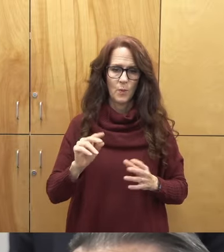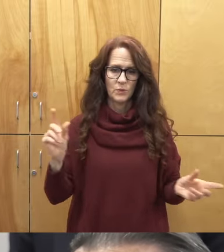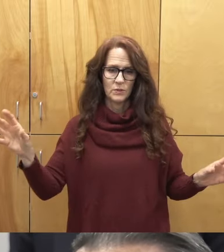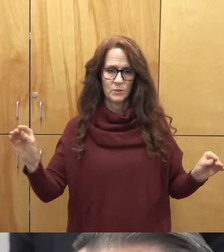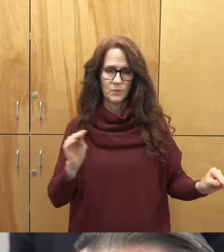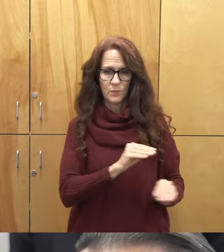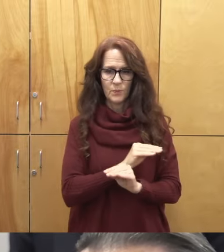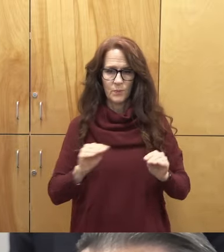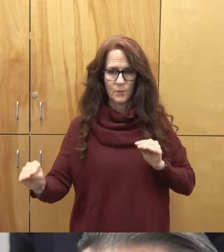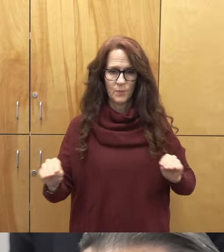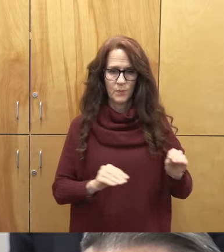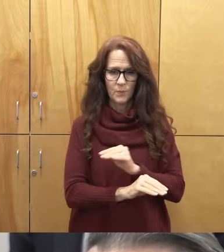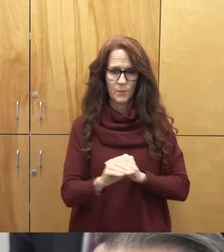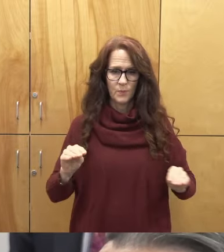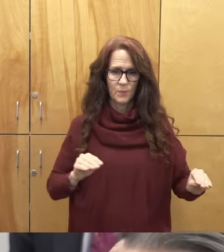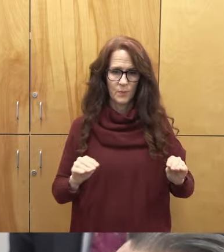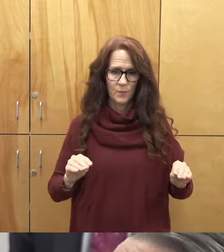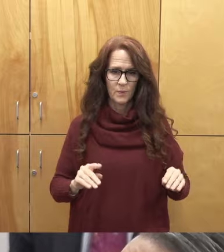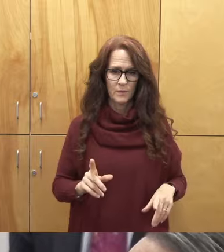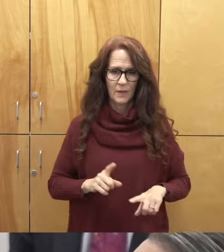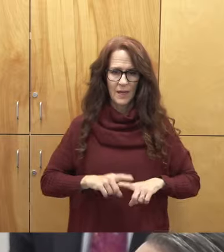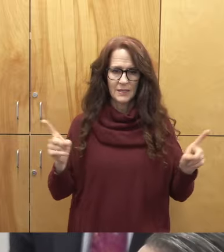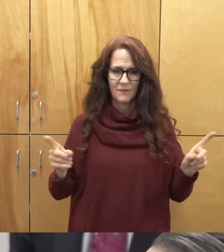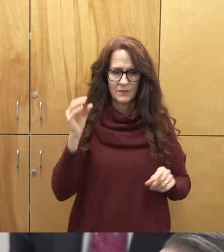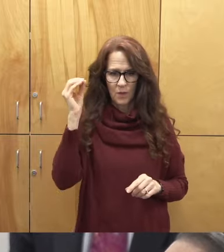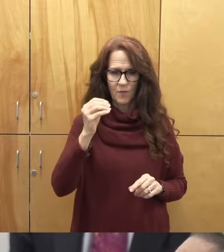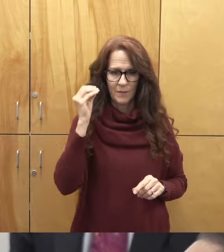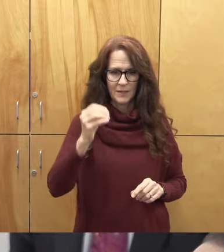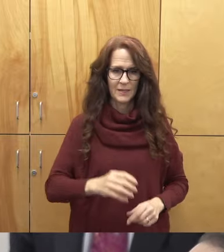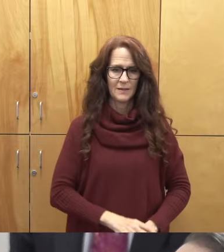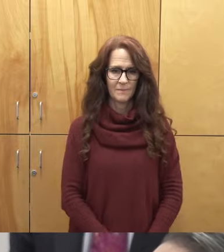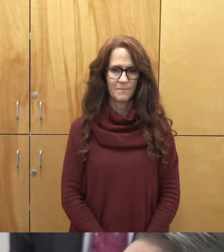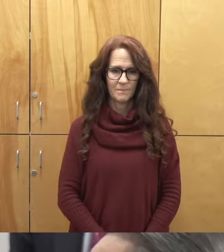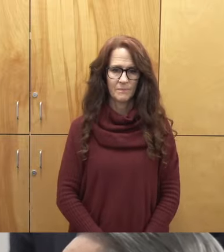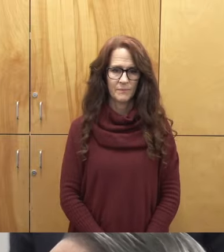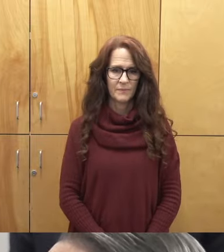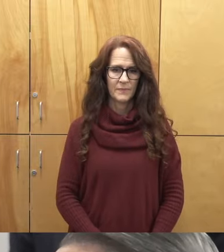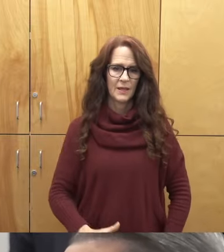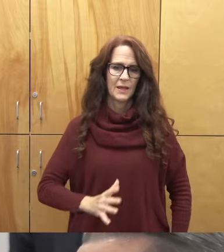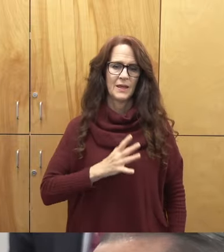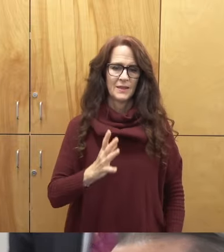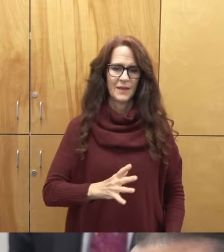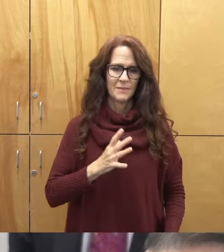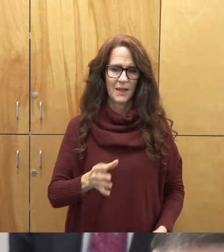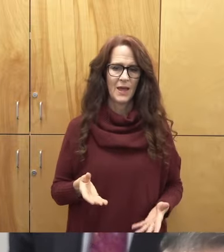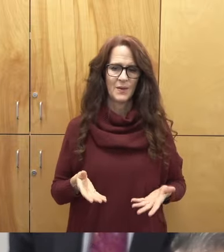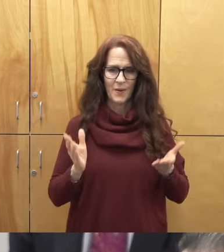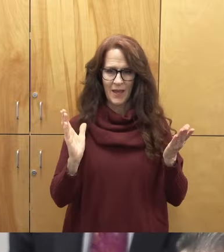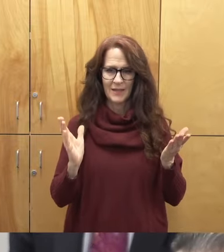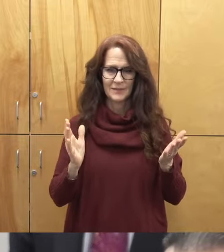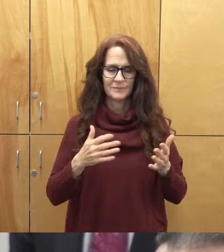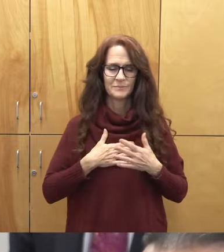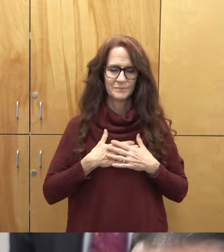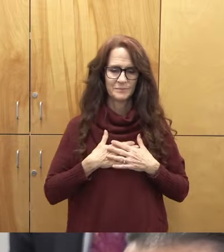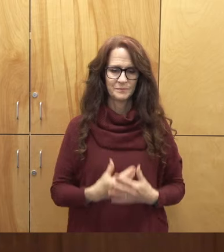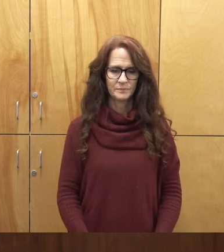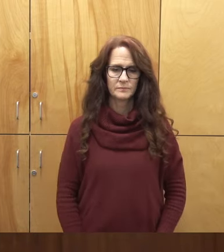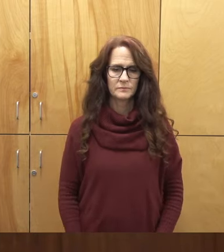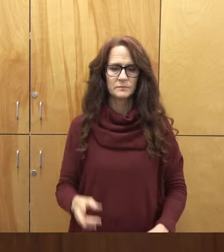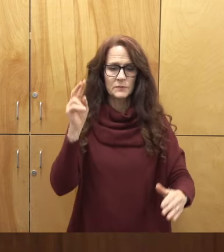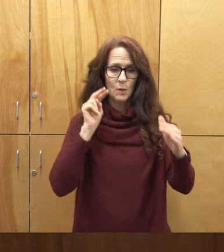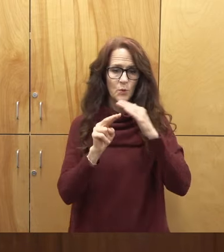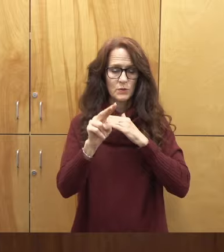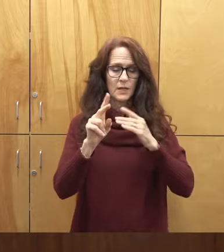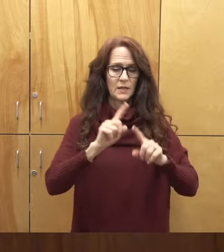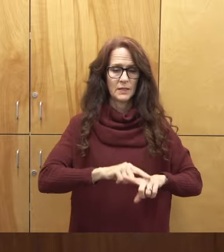A difference of opinion, we're calling it, Ms. Arkansas. That was the polite way. So the projected